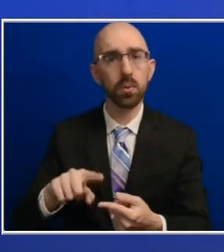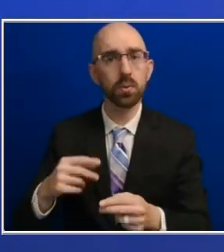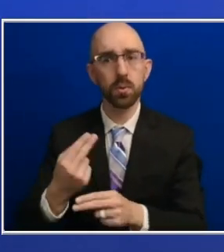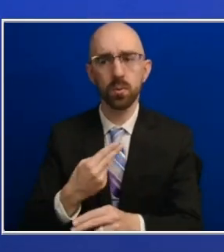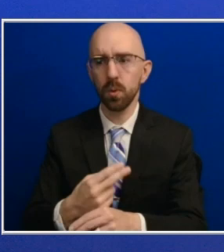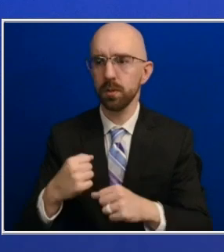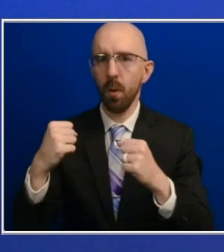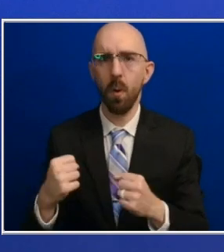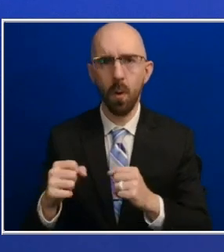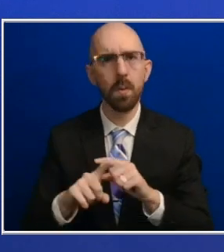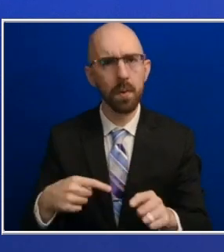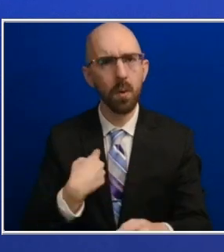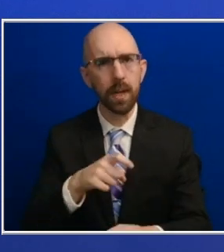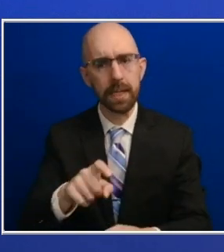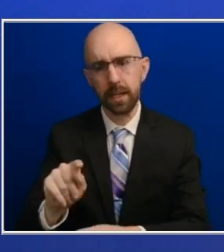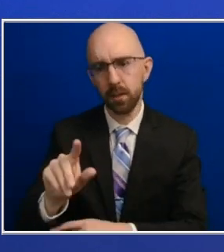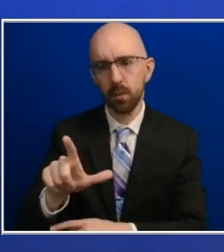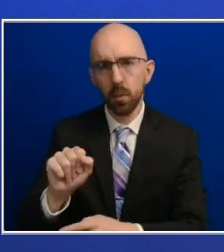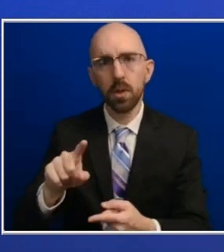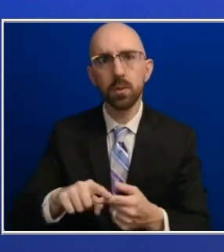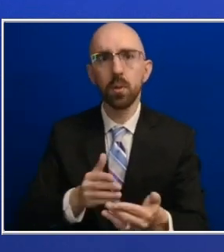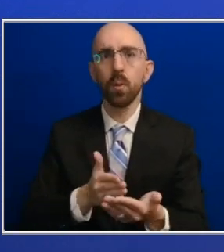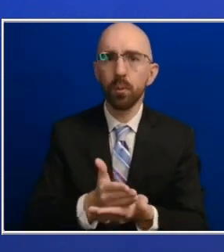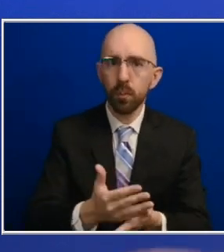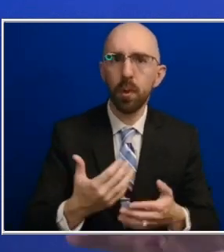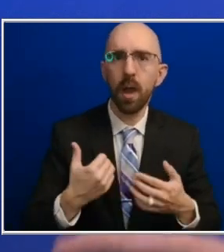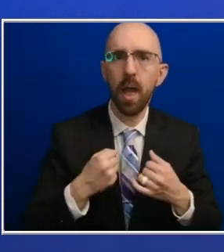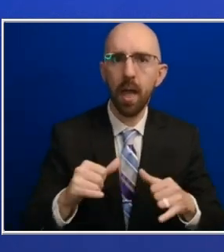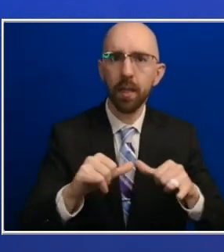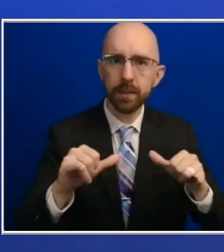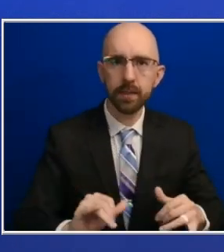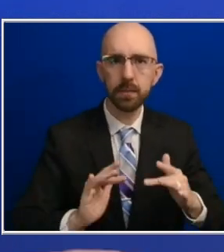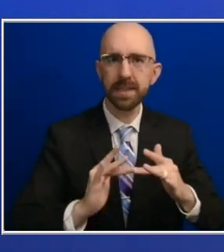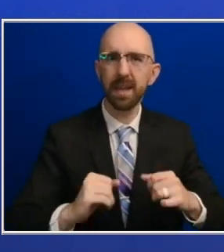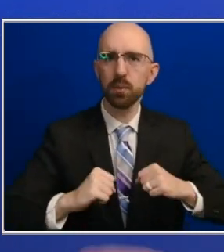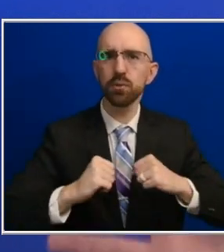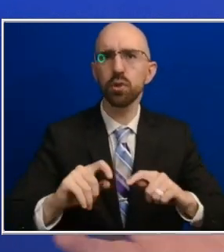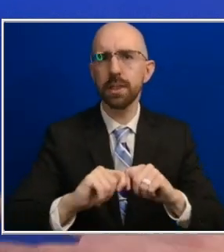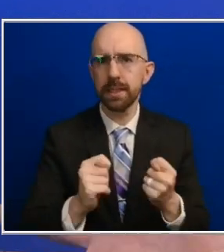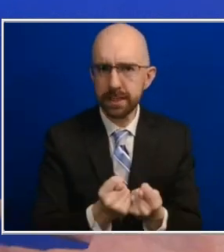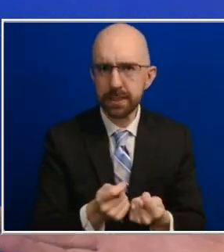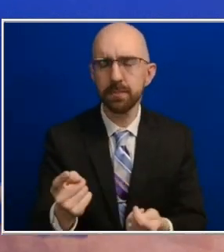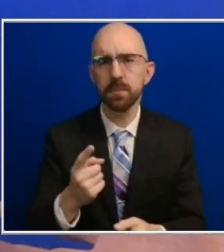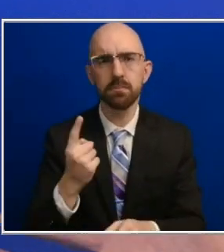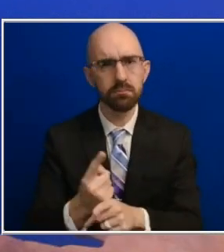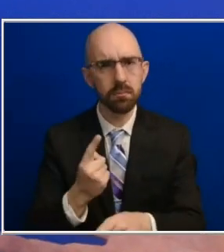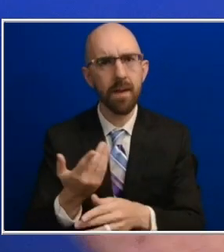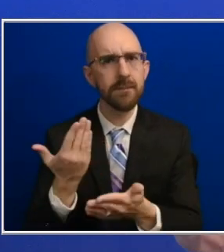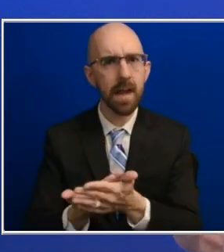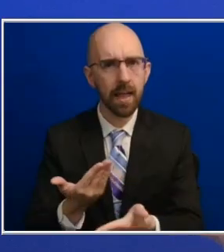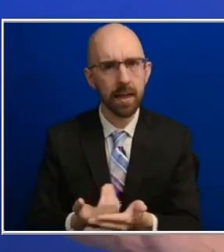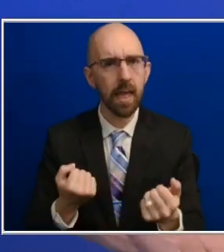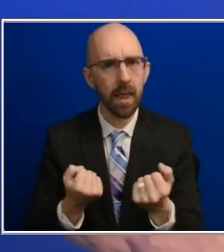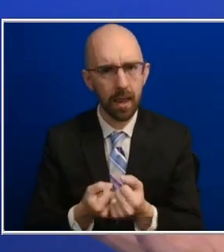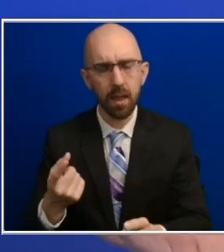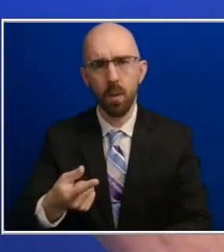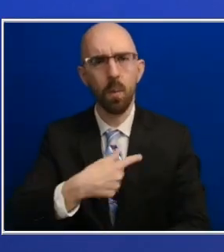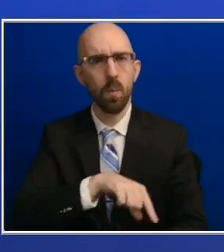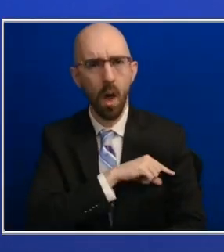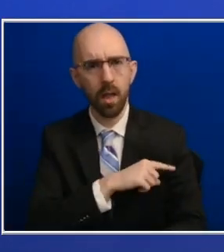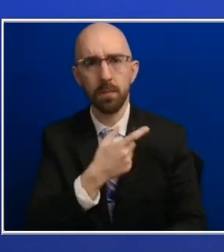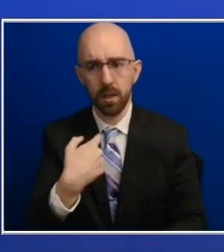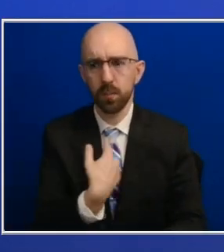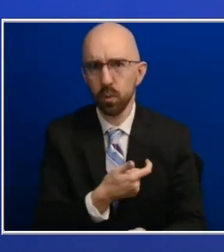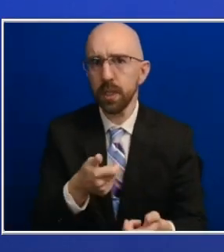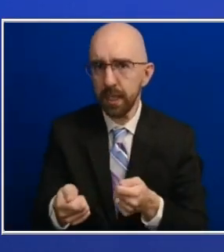of our tools to go through our health system cybersecurity team, make sure that they're well validated, make sure that they are quality, because we're dealing with